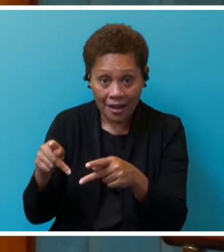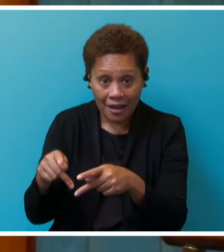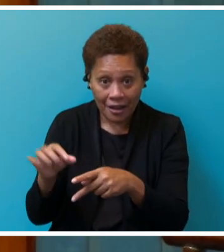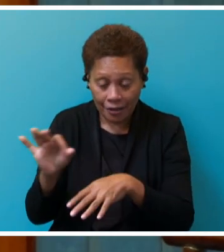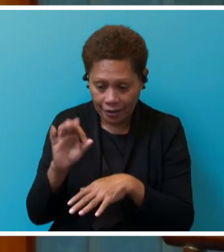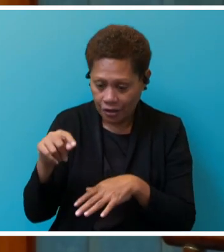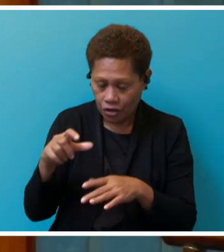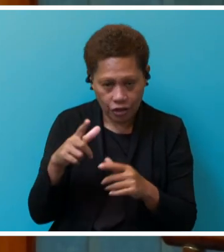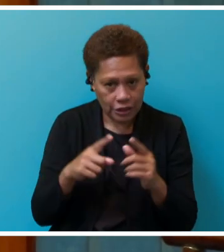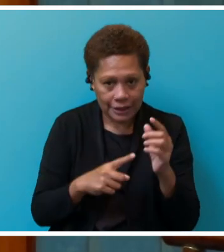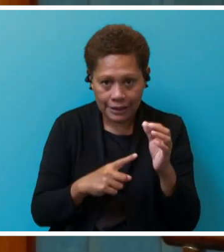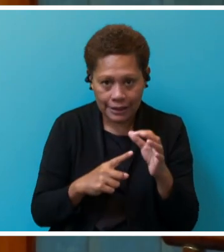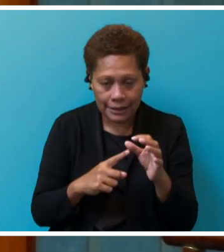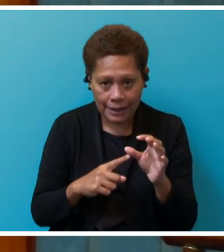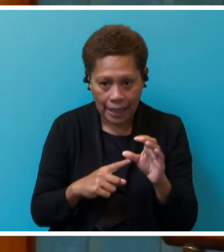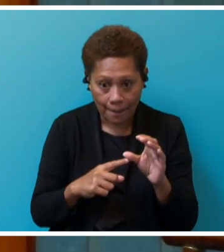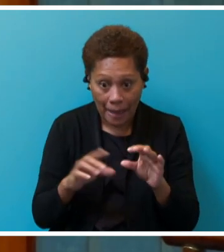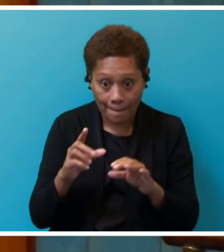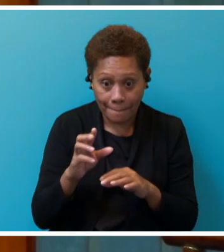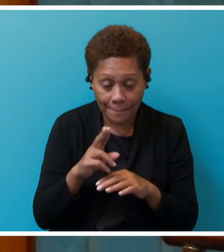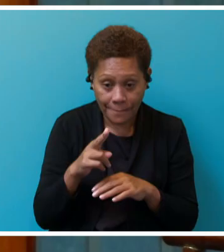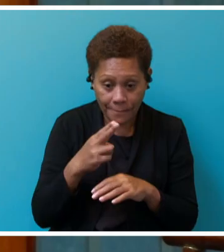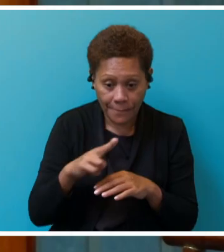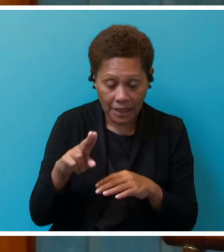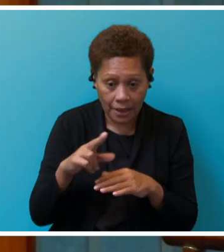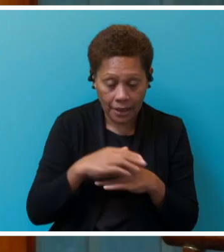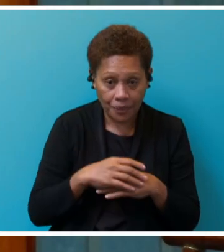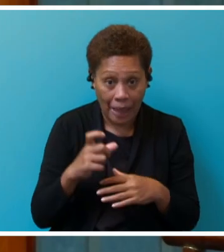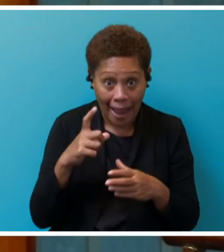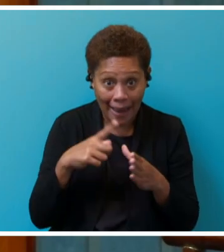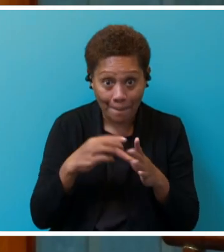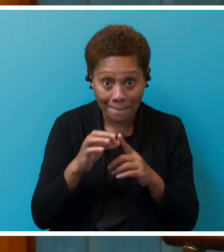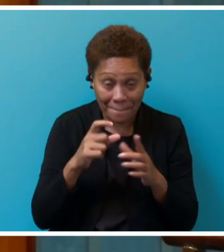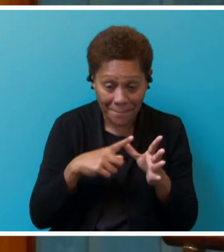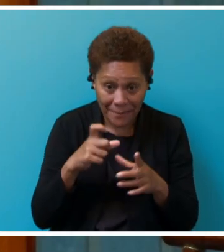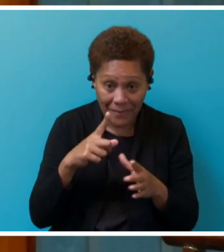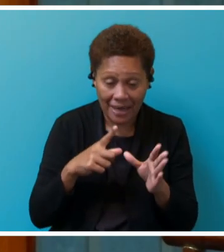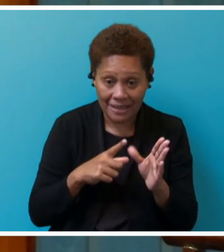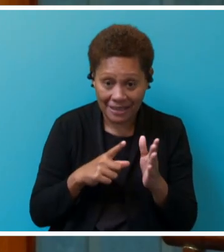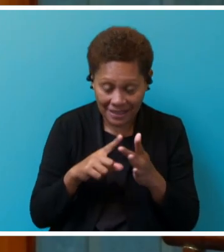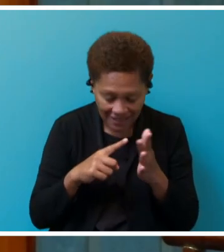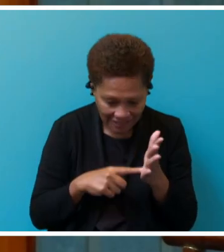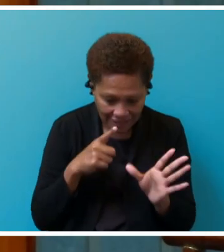capital, but capacity, not just investment, but insight.